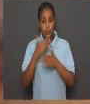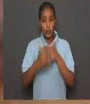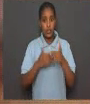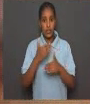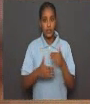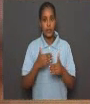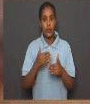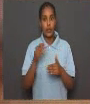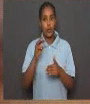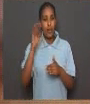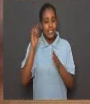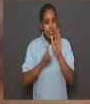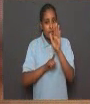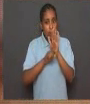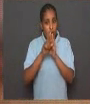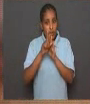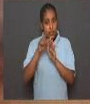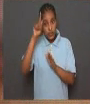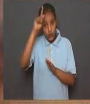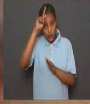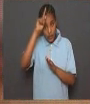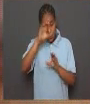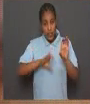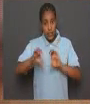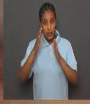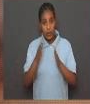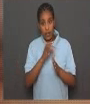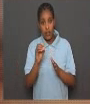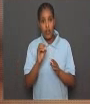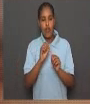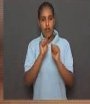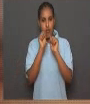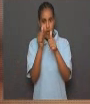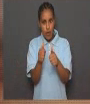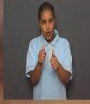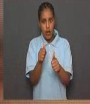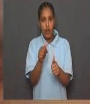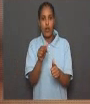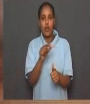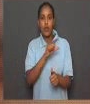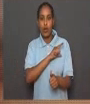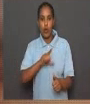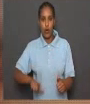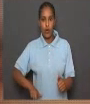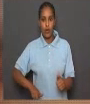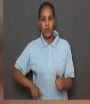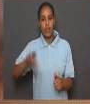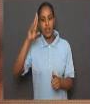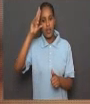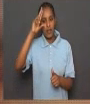process was developed by German chemist and Nobel laureate Haber